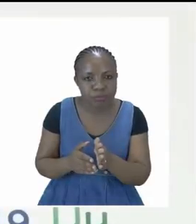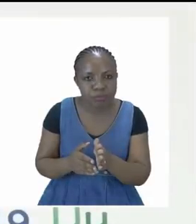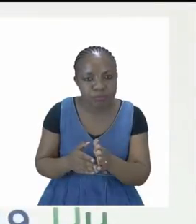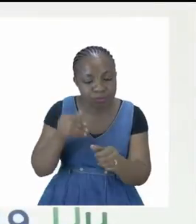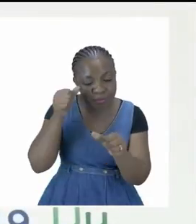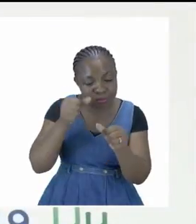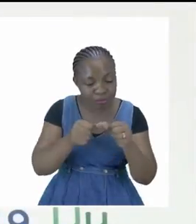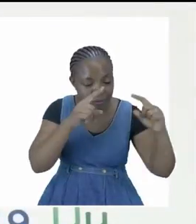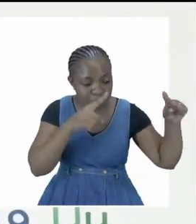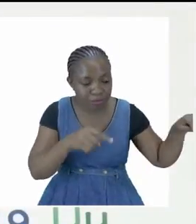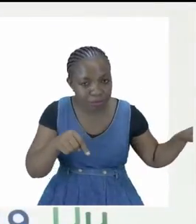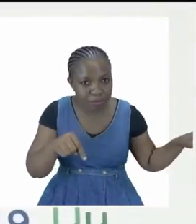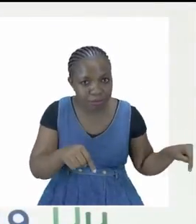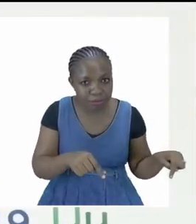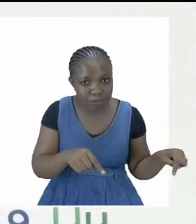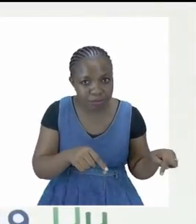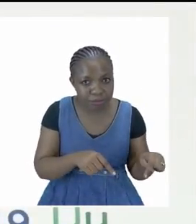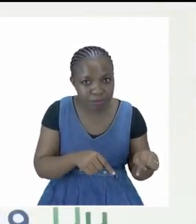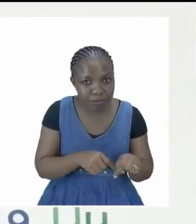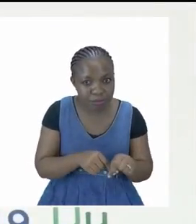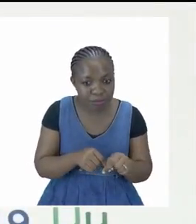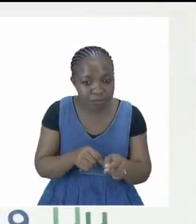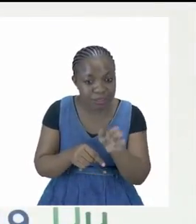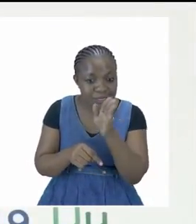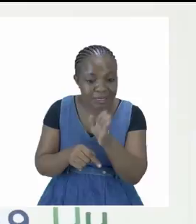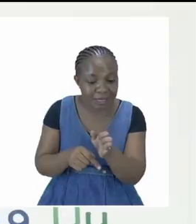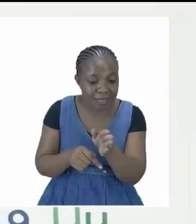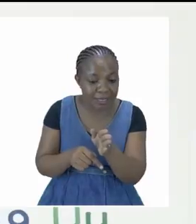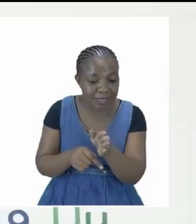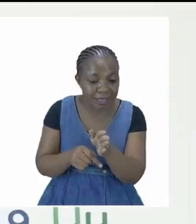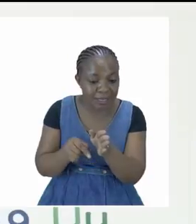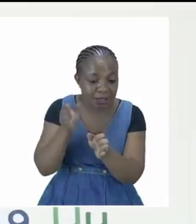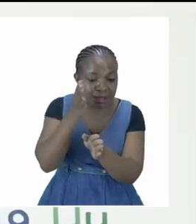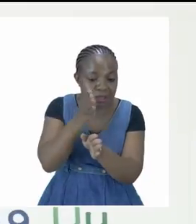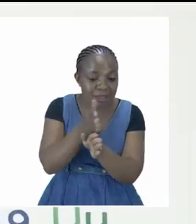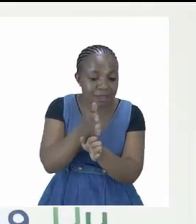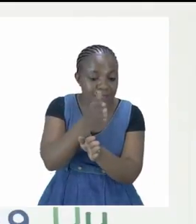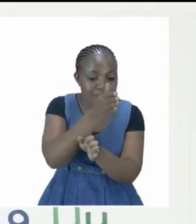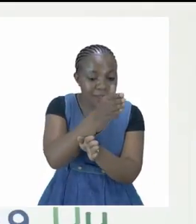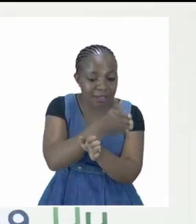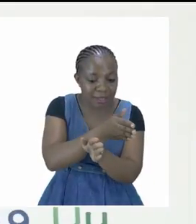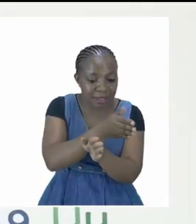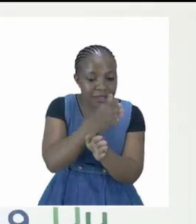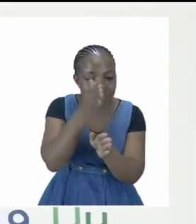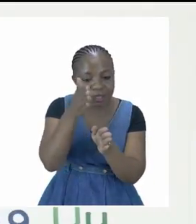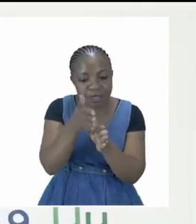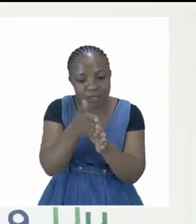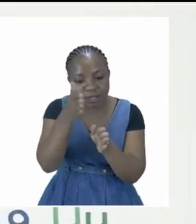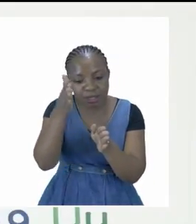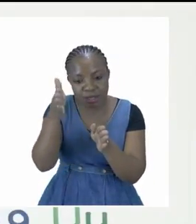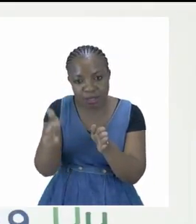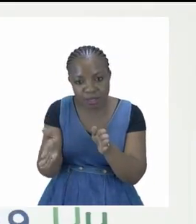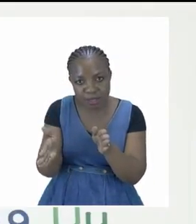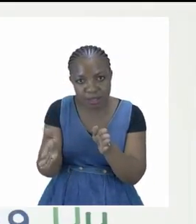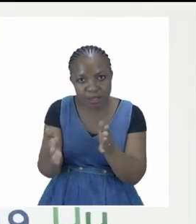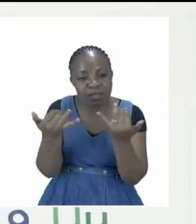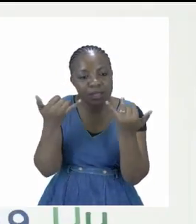Remember, after, which means behind. So we are going to look for the number